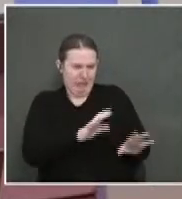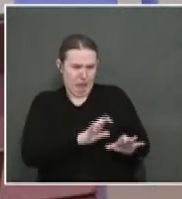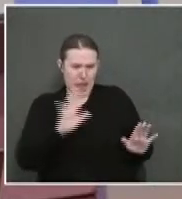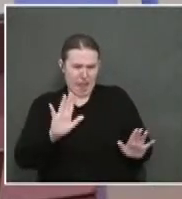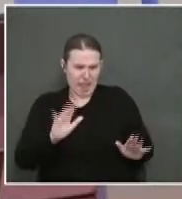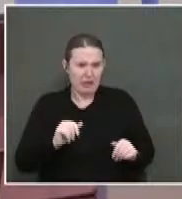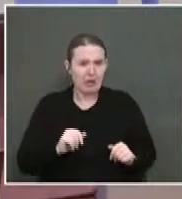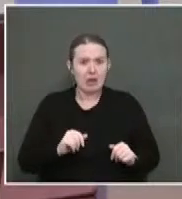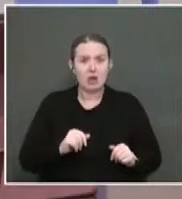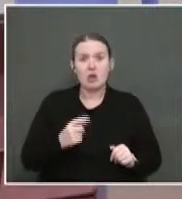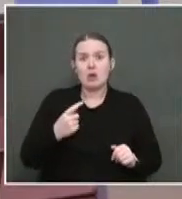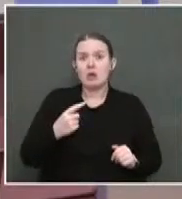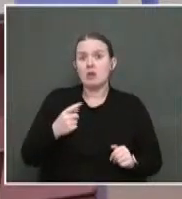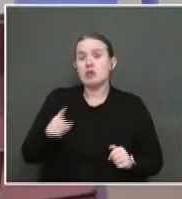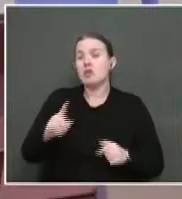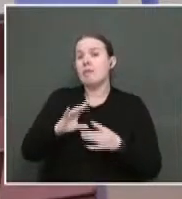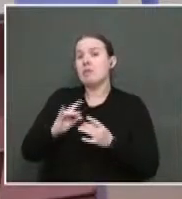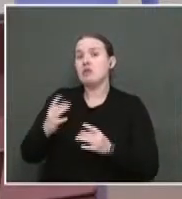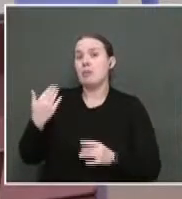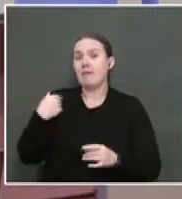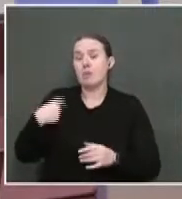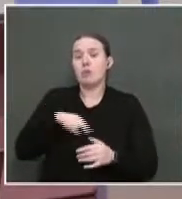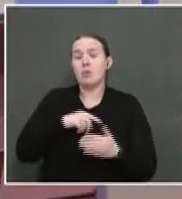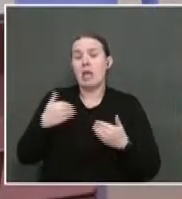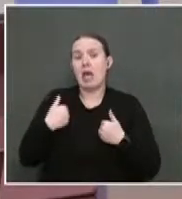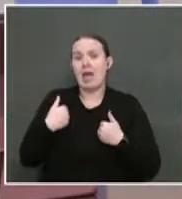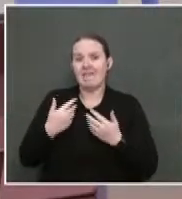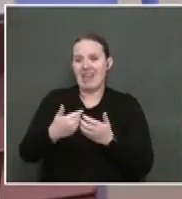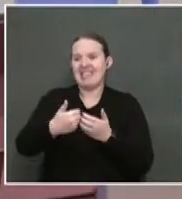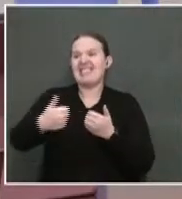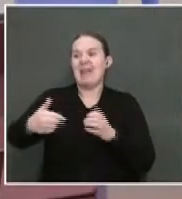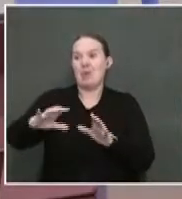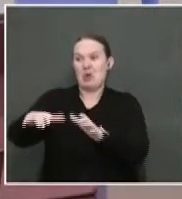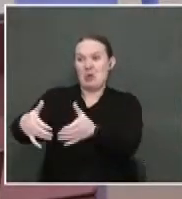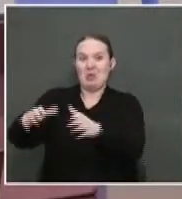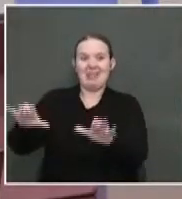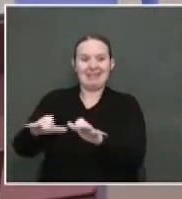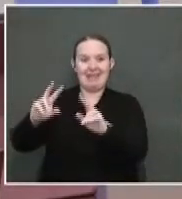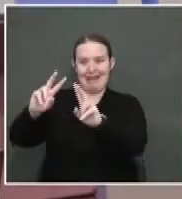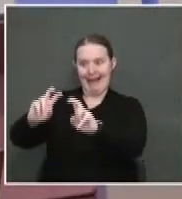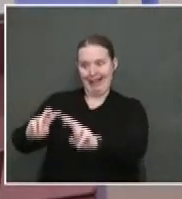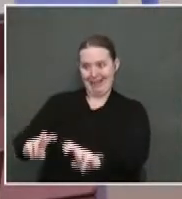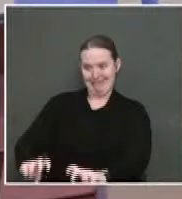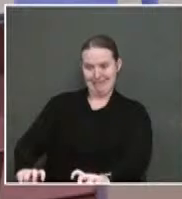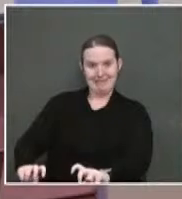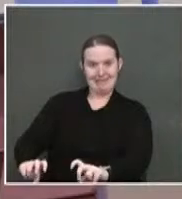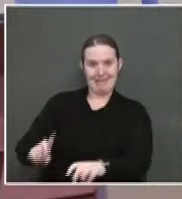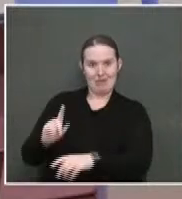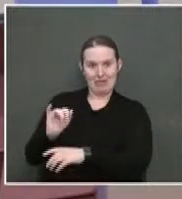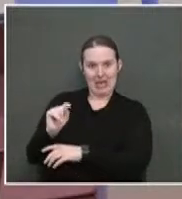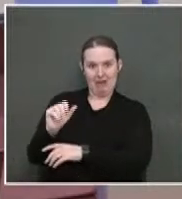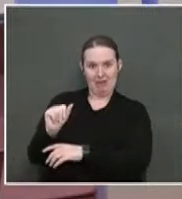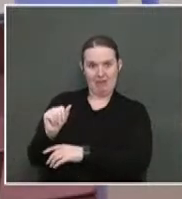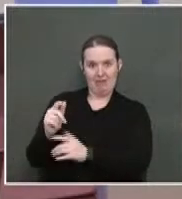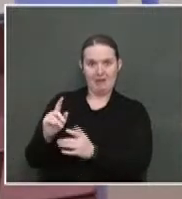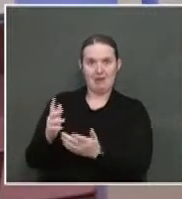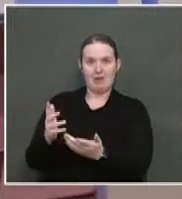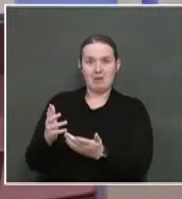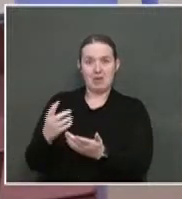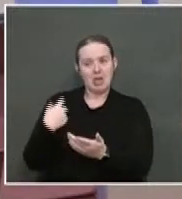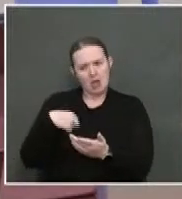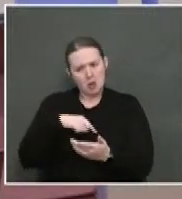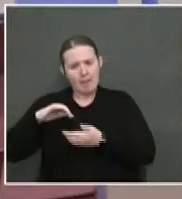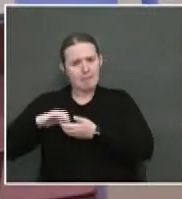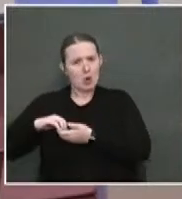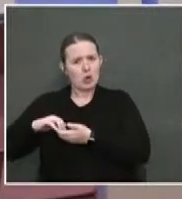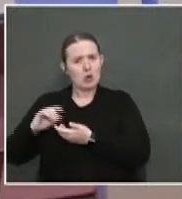is I know you've mentioned to me before that we have a separate arm that does the analysis of the data, but I just don't, and I know we have our